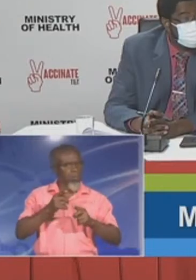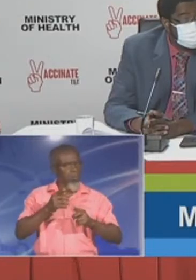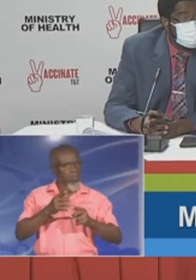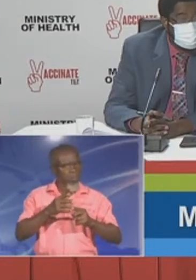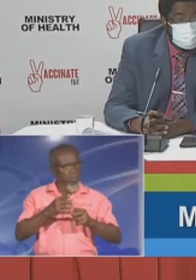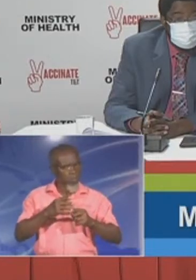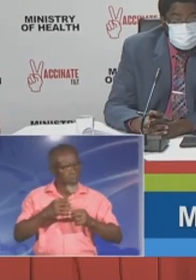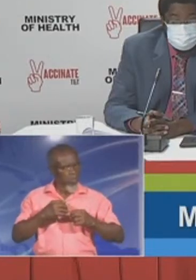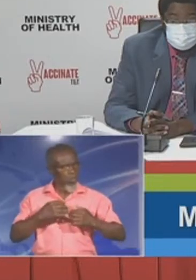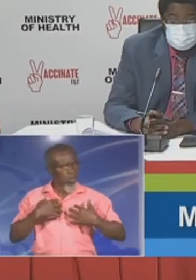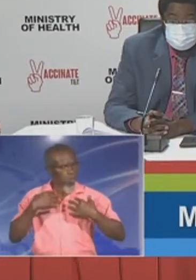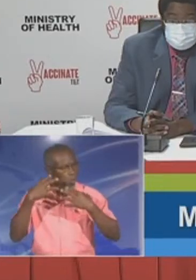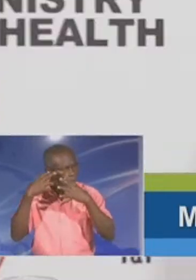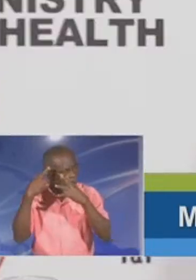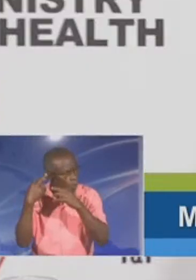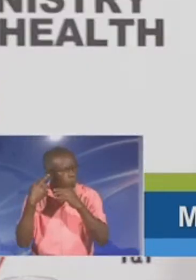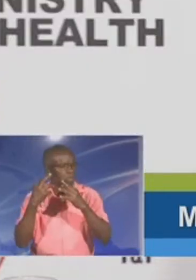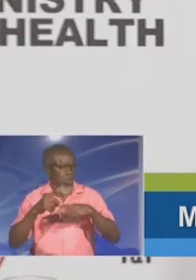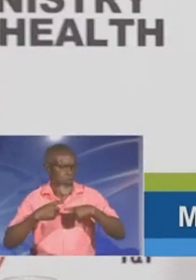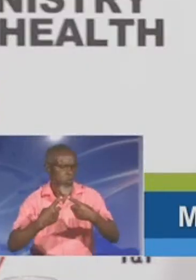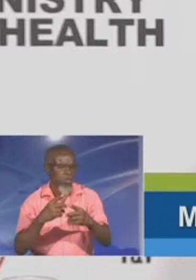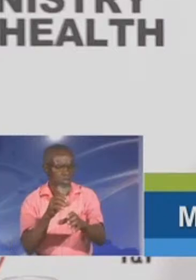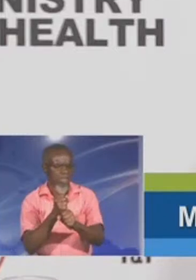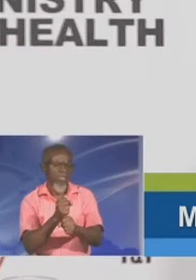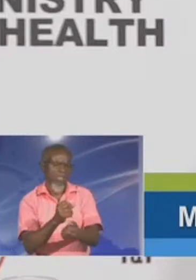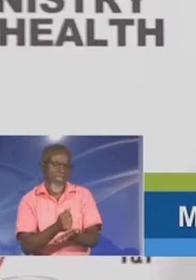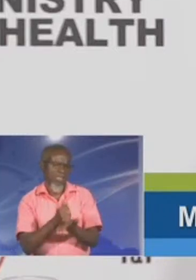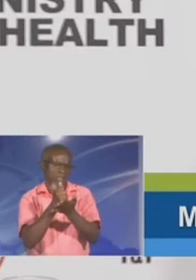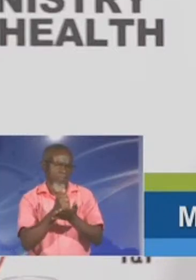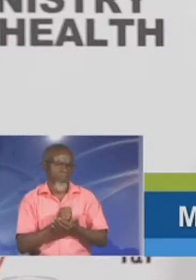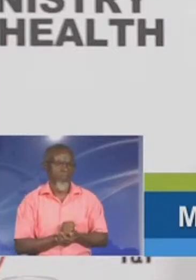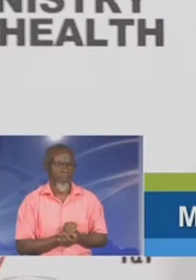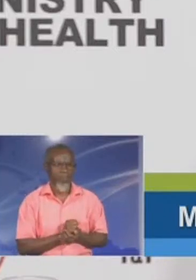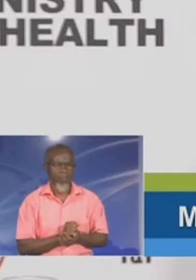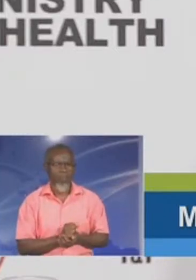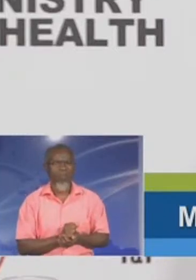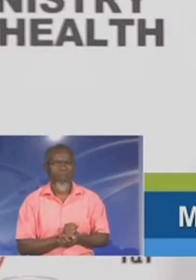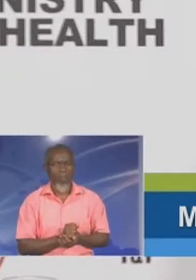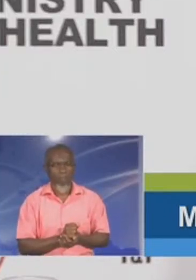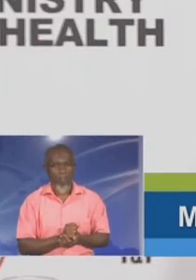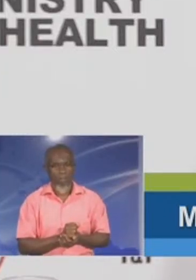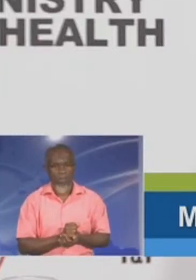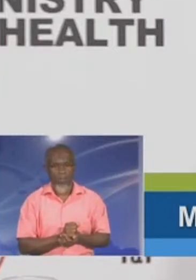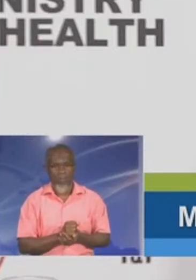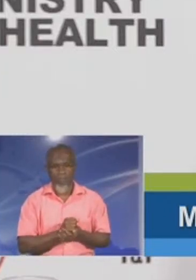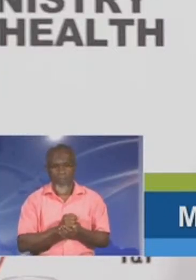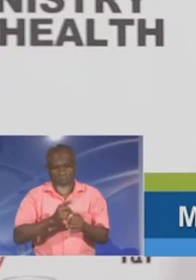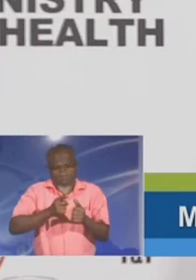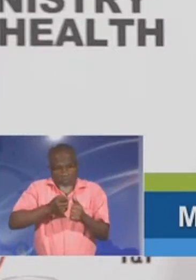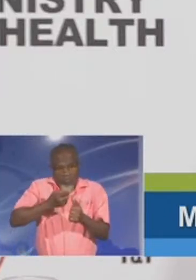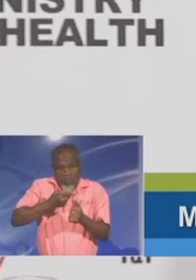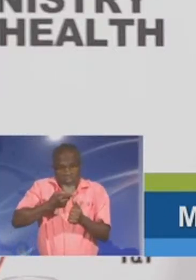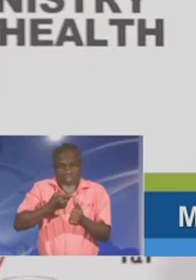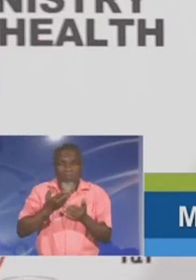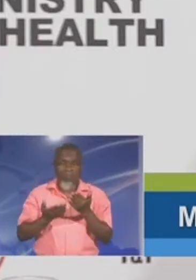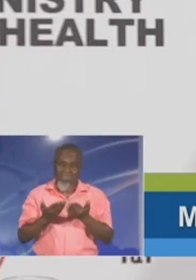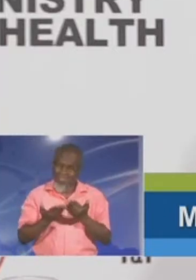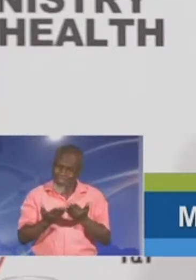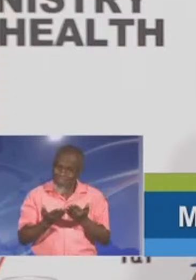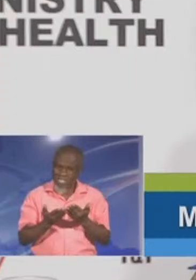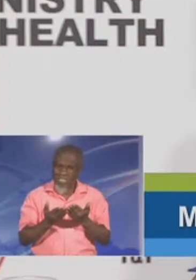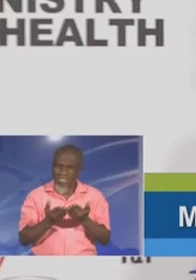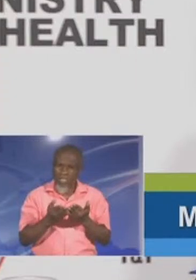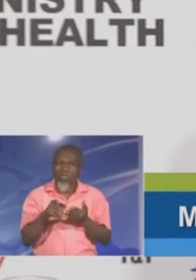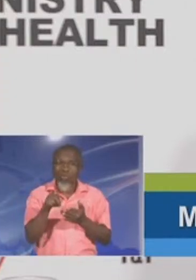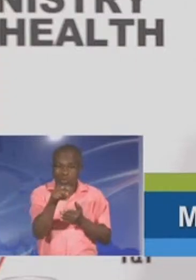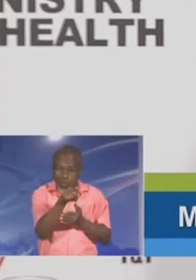Thank you for that very important question. It starts with just listening. In other words, the first step is not let's get